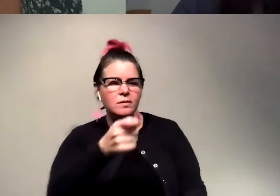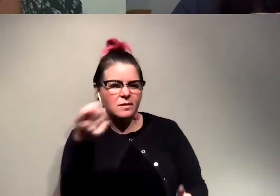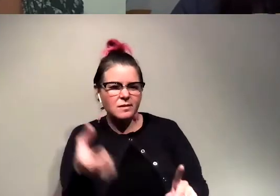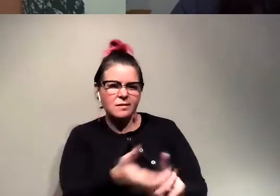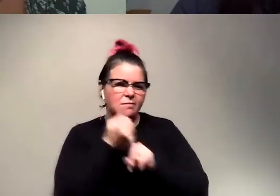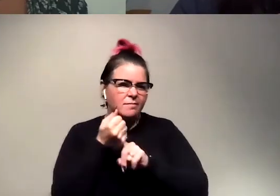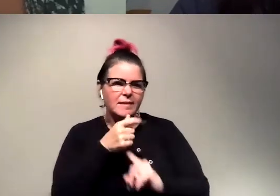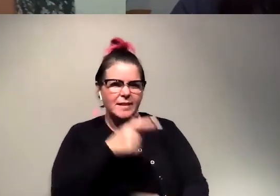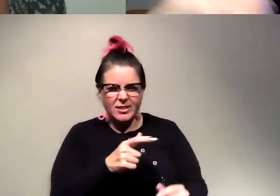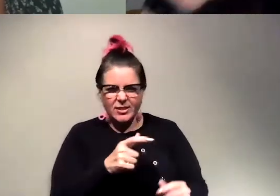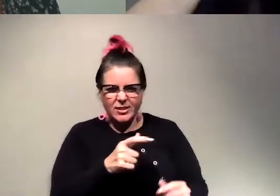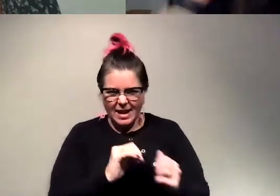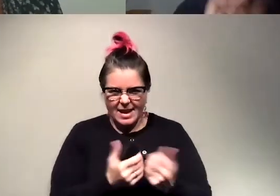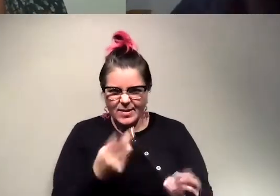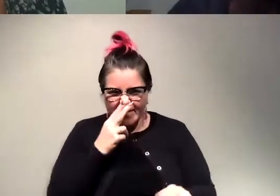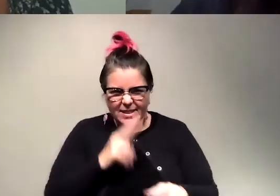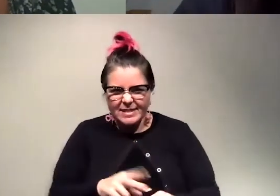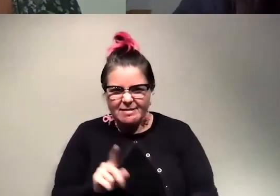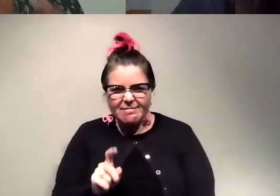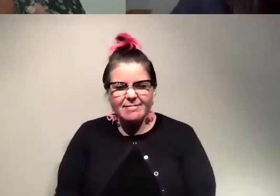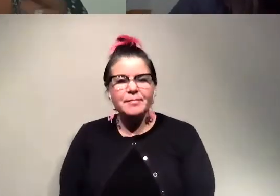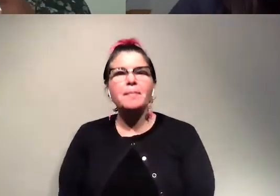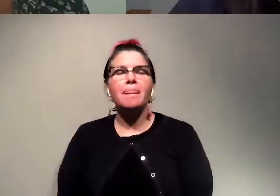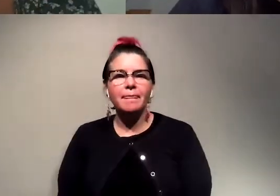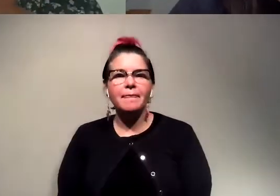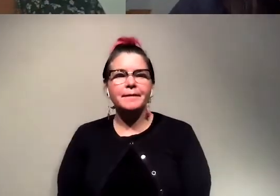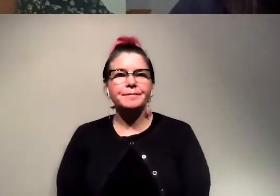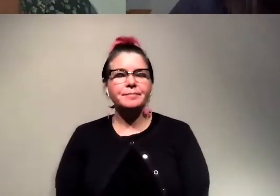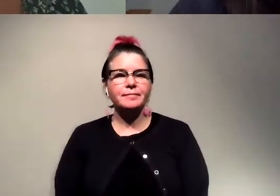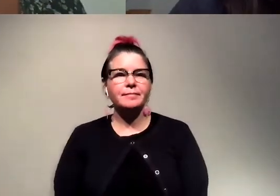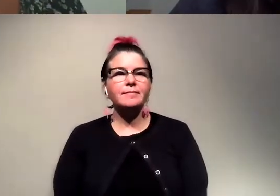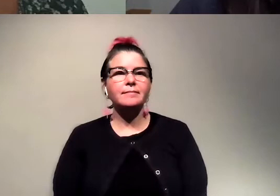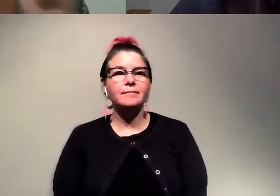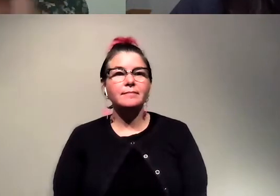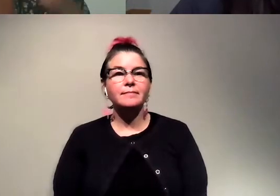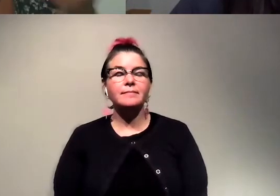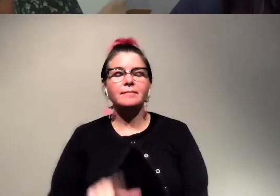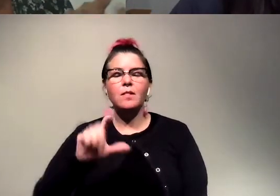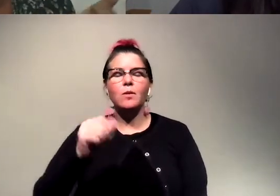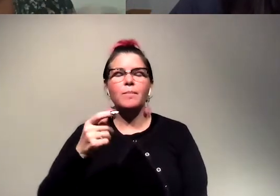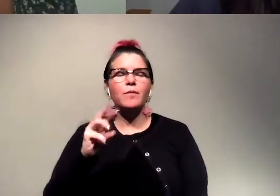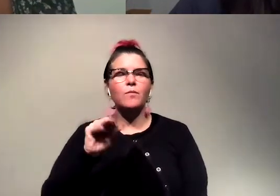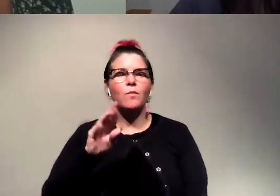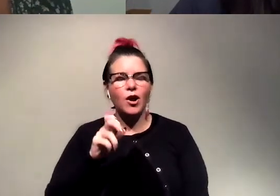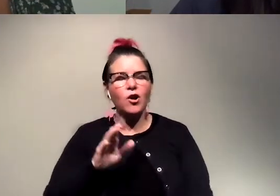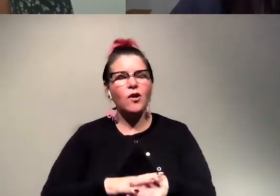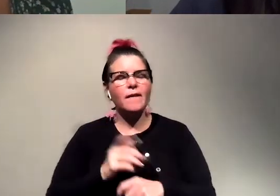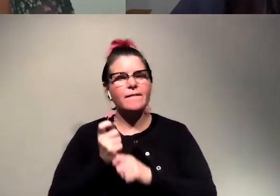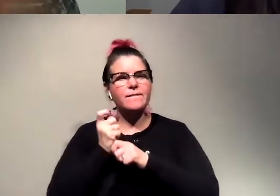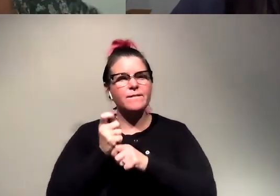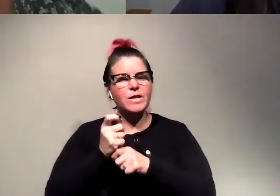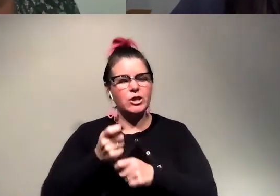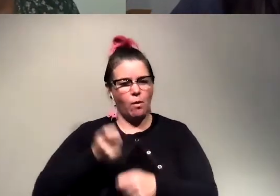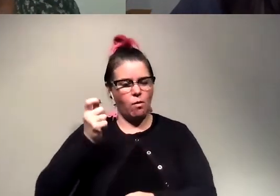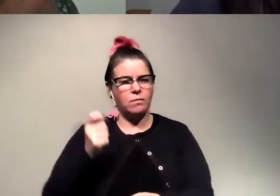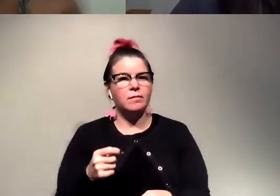super fun. Yeah, so it's basically like a loop of wire on a fishing pole, and